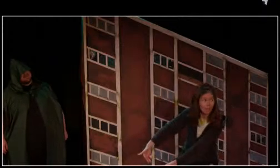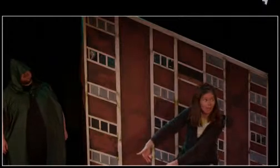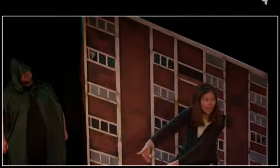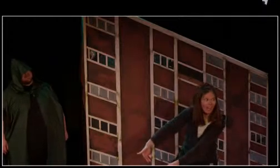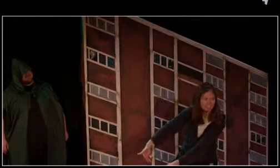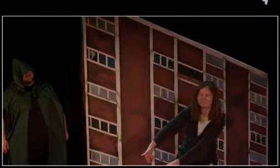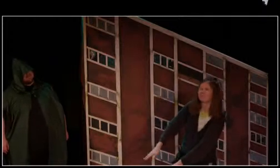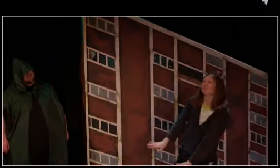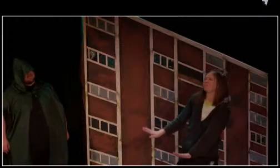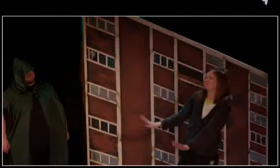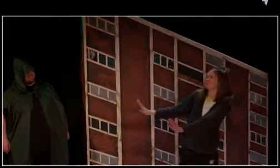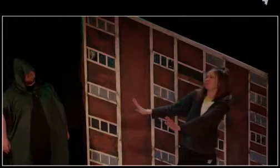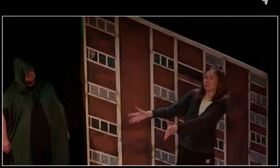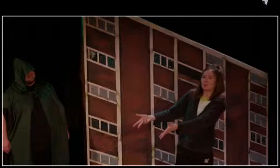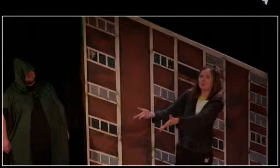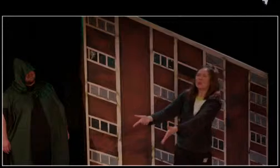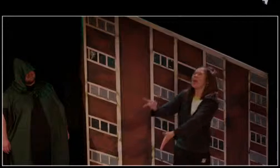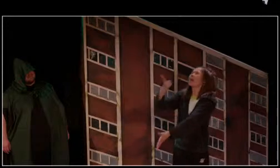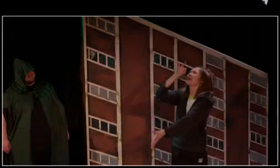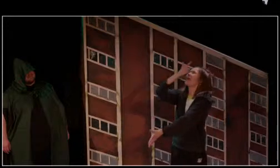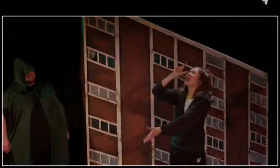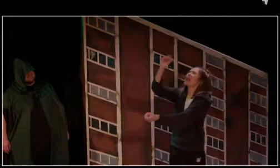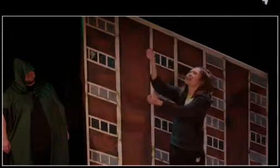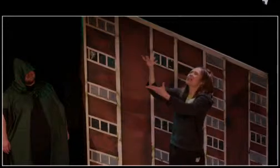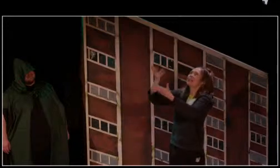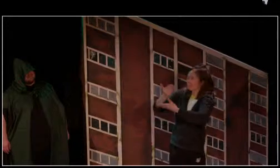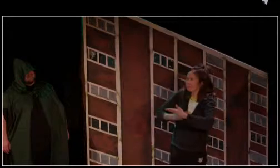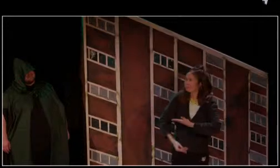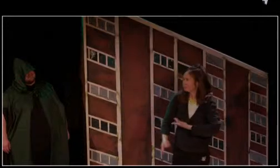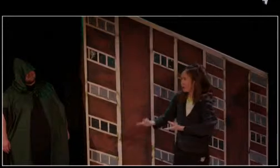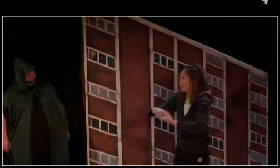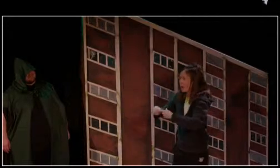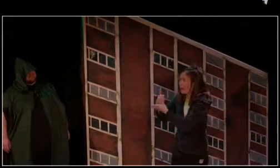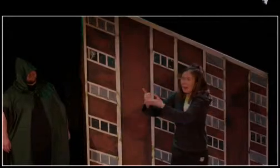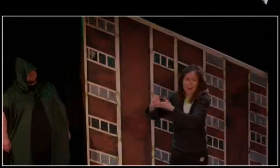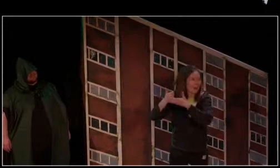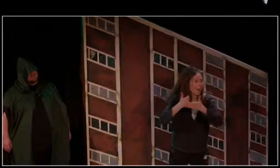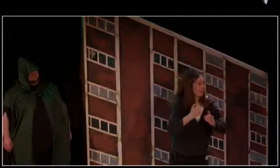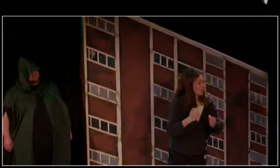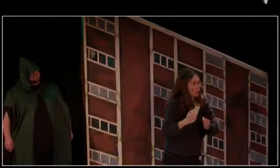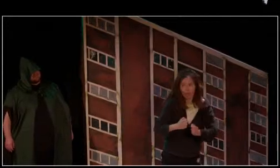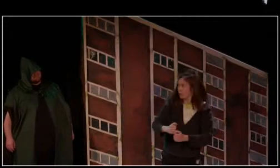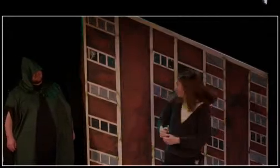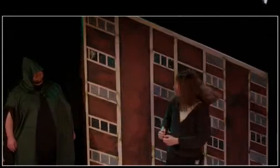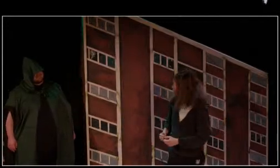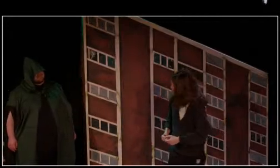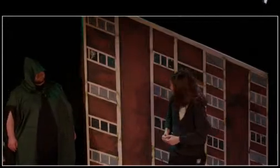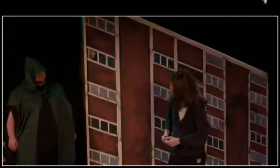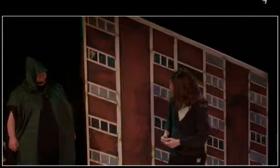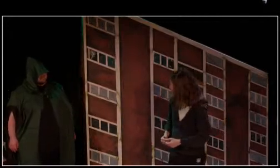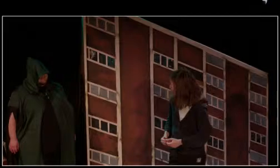lucky day, boy. We'll do good deeds on it.